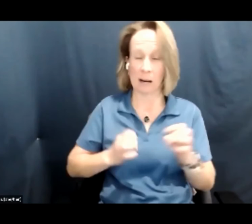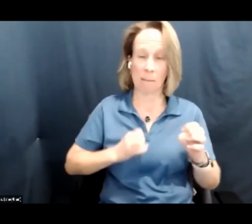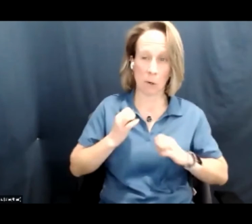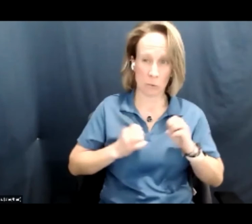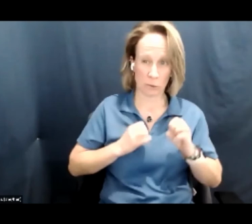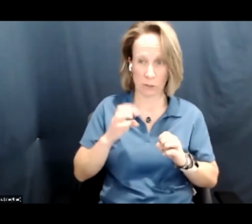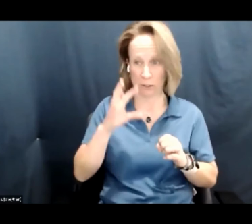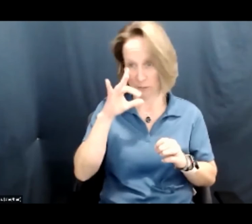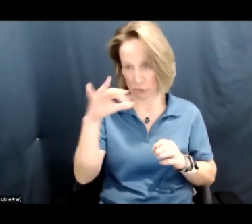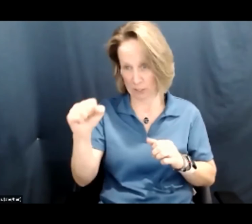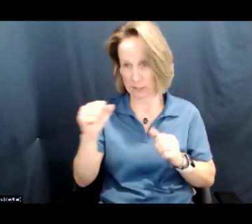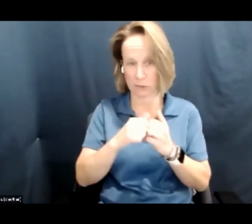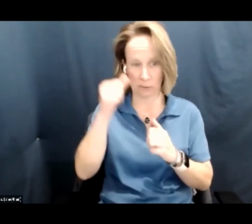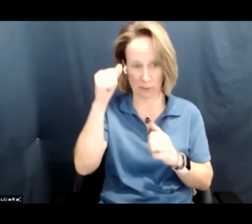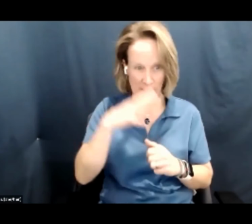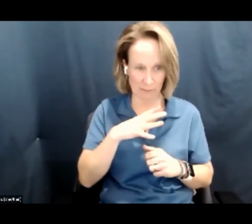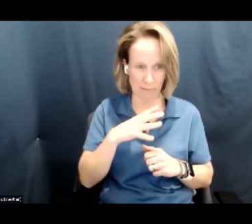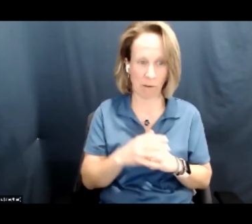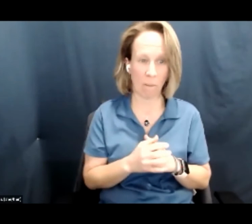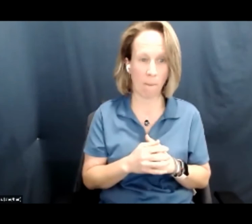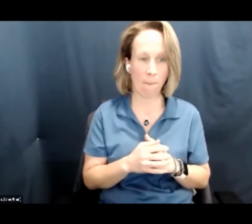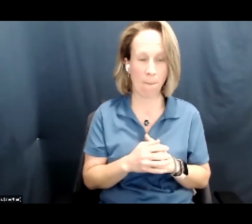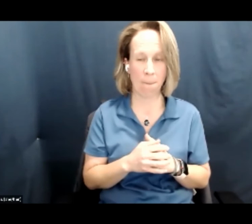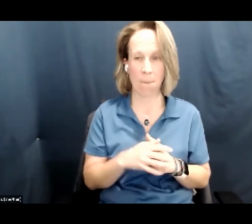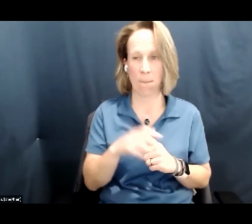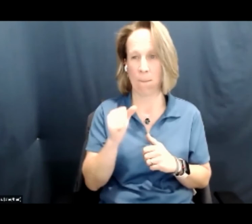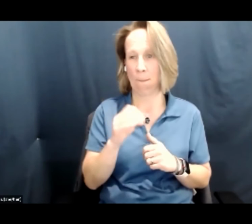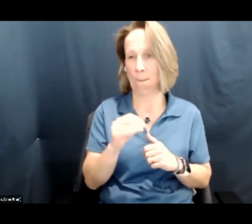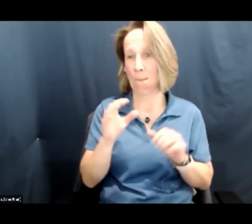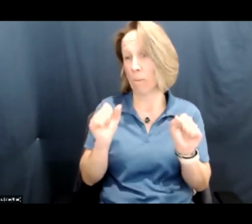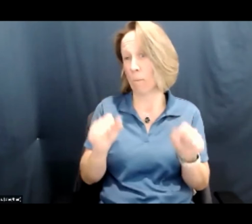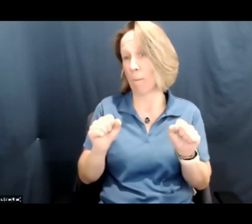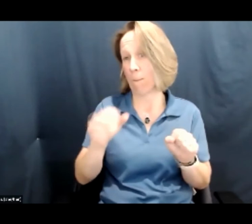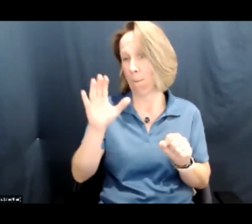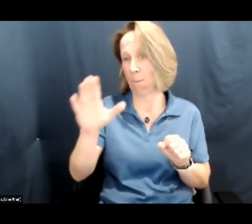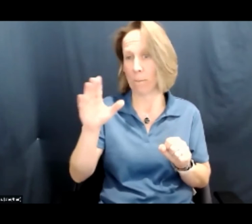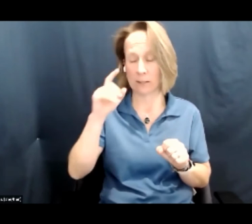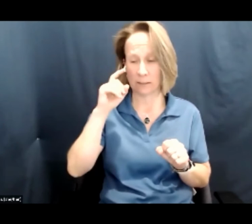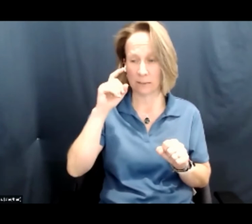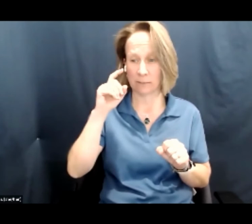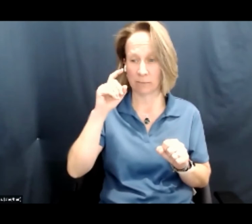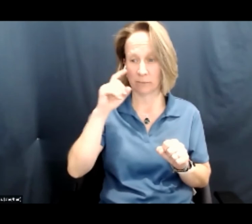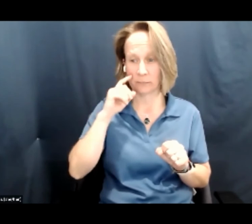their potentially their sexual orientation?